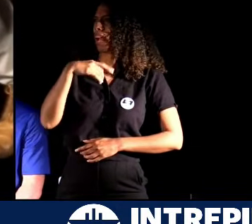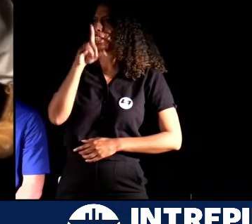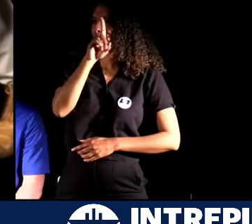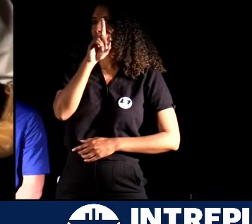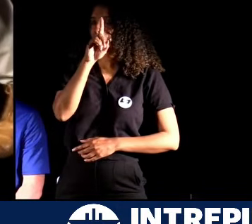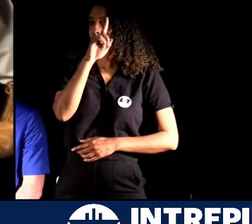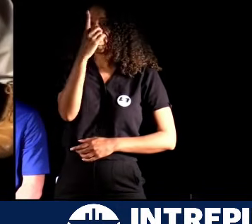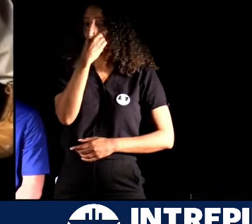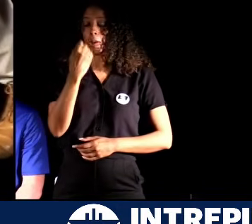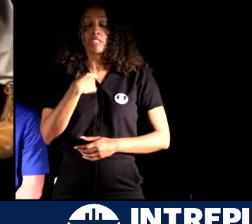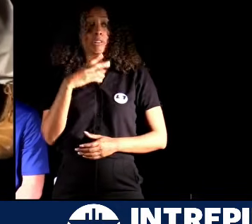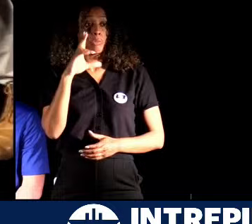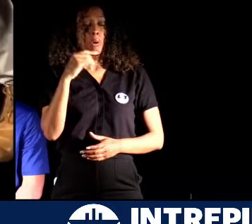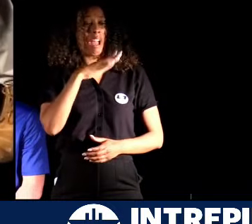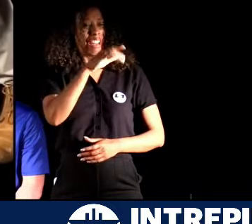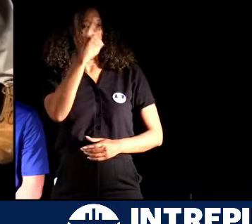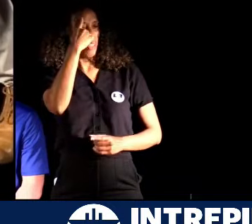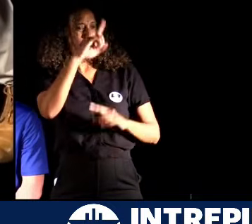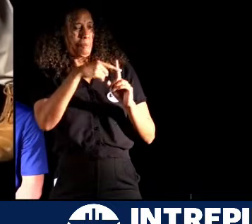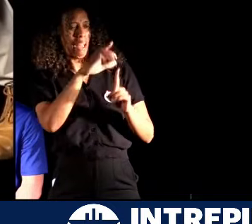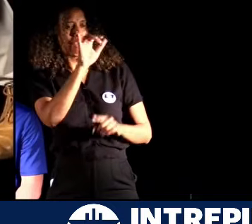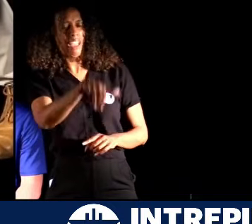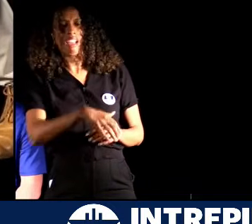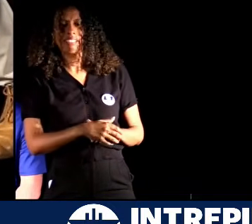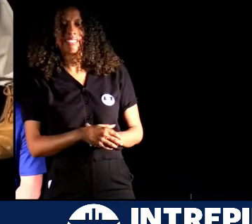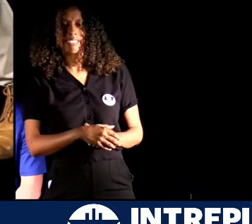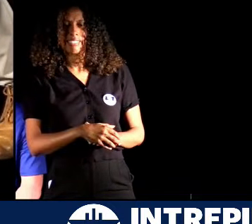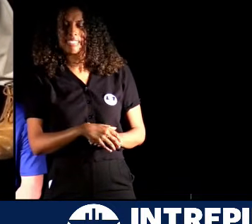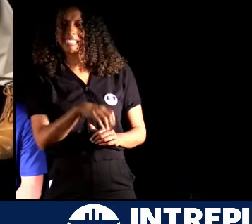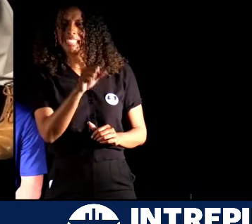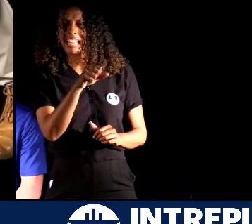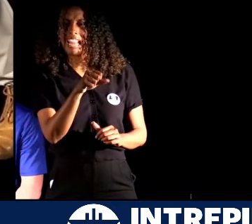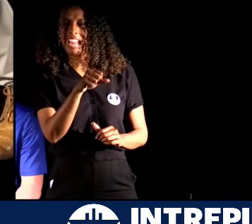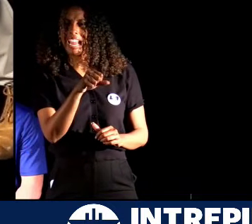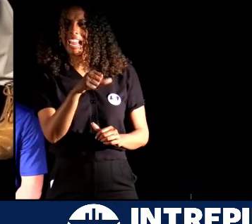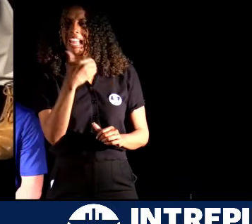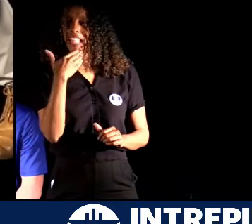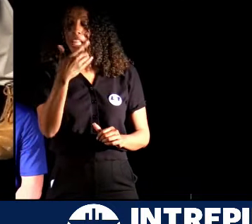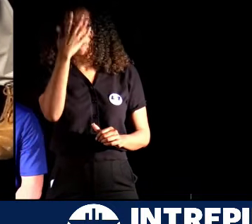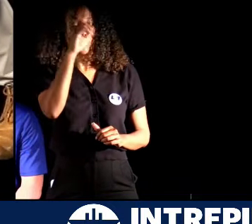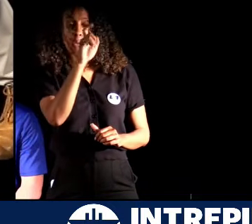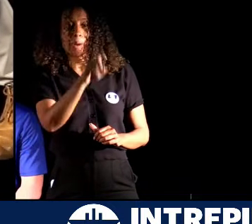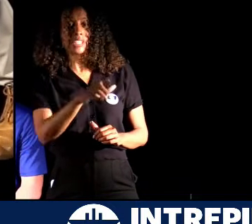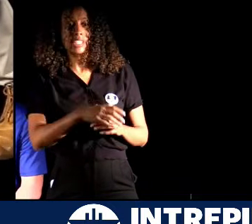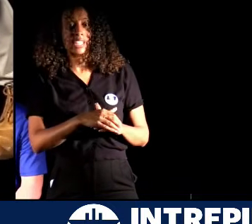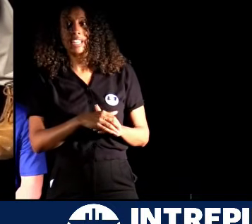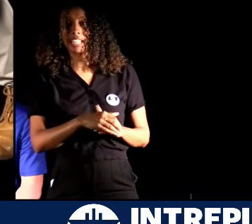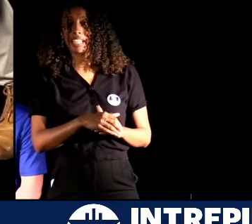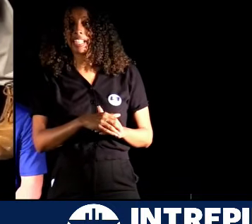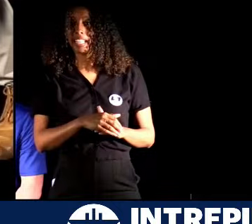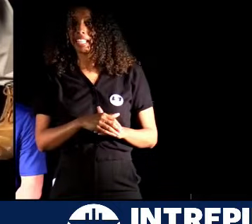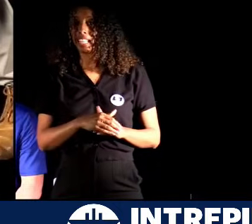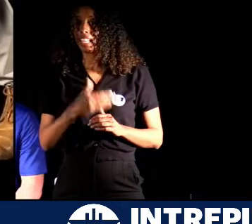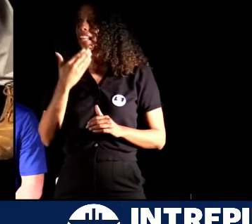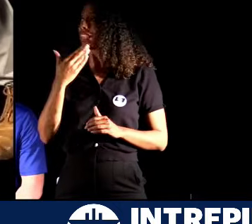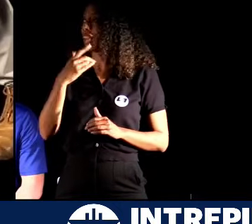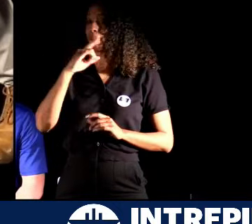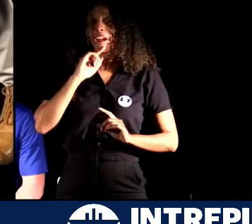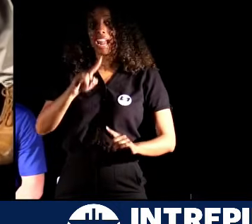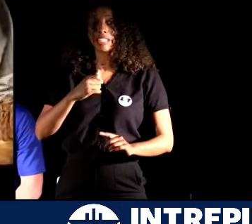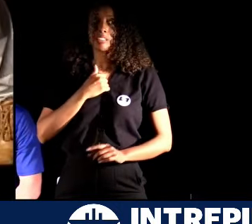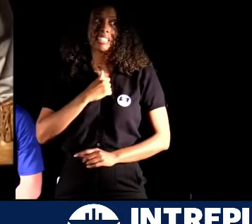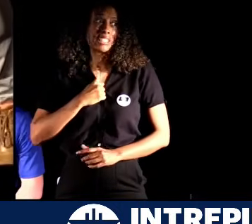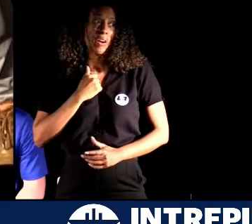I never thought about it, and yeah. So thank you for the question anyway. So we'll think. Yeah. Sorry. Thank